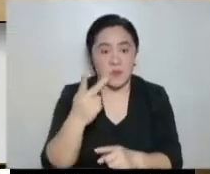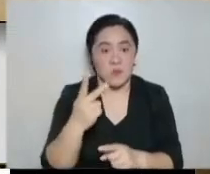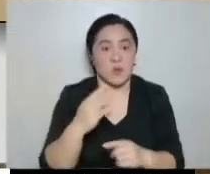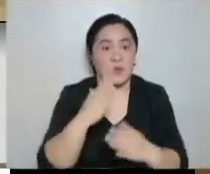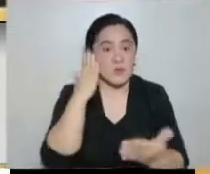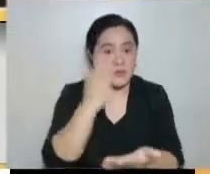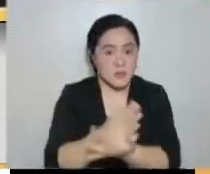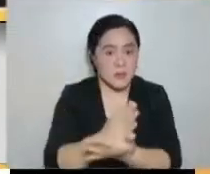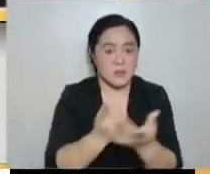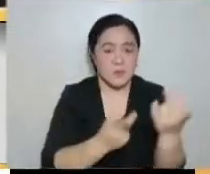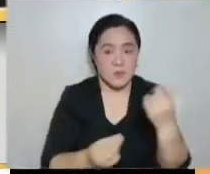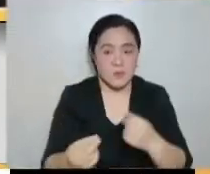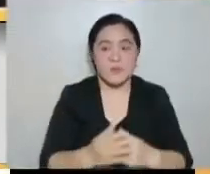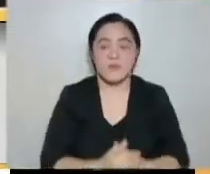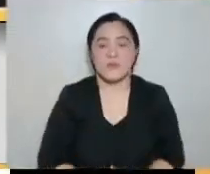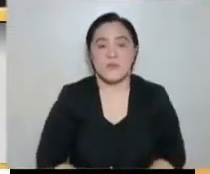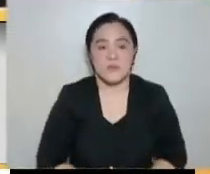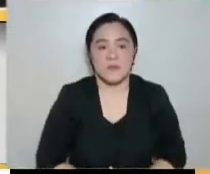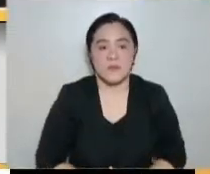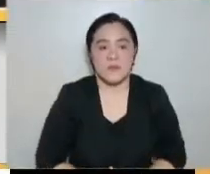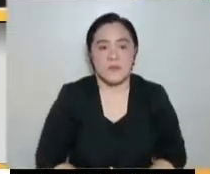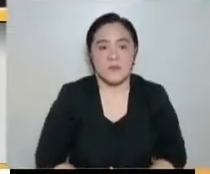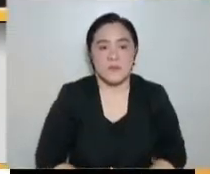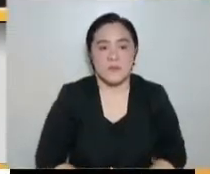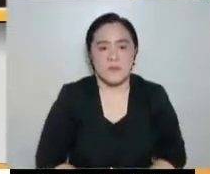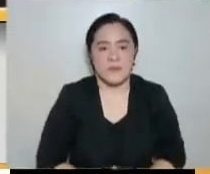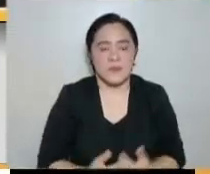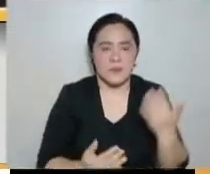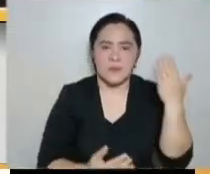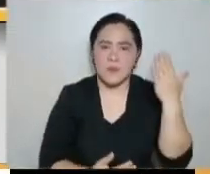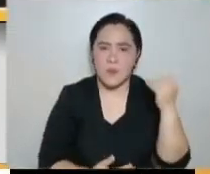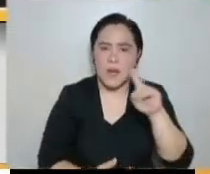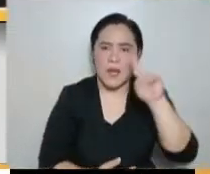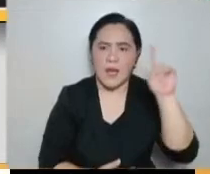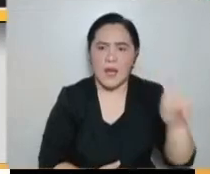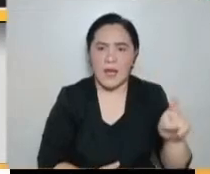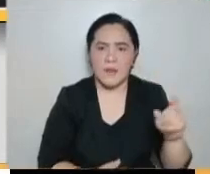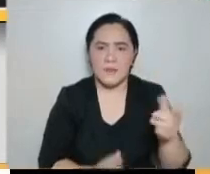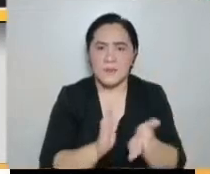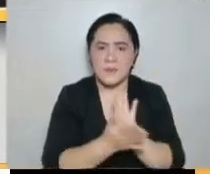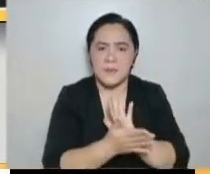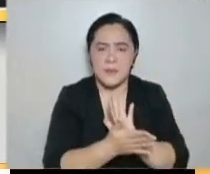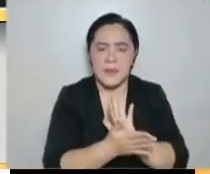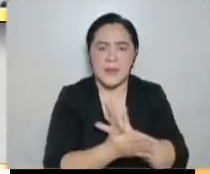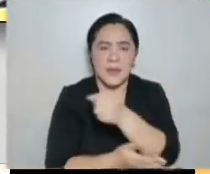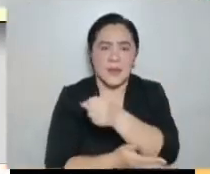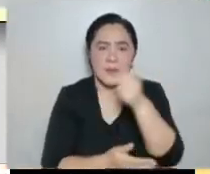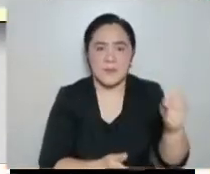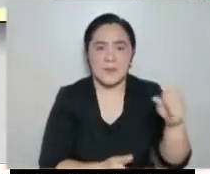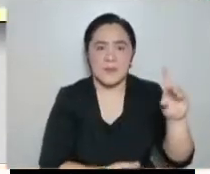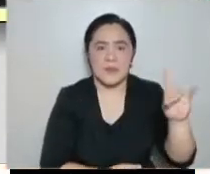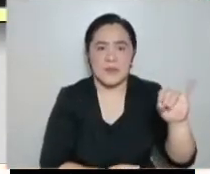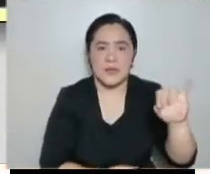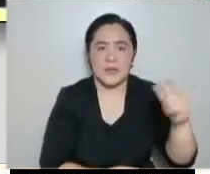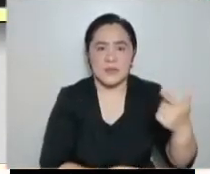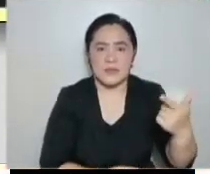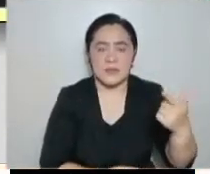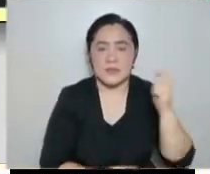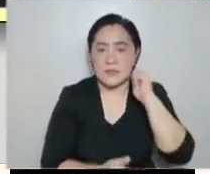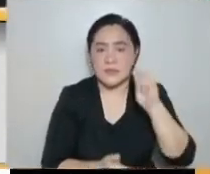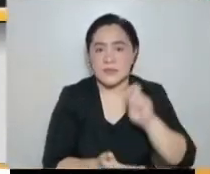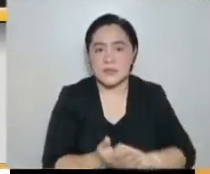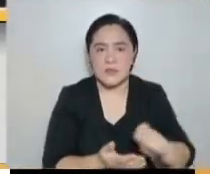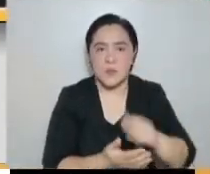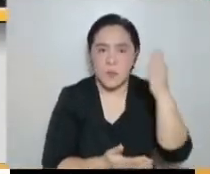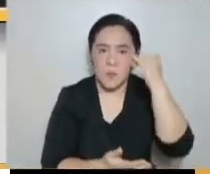Okay, Secretary, may mga nagtatanong din po na bakit kinailangan niyo pa daw kung maging DILG Secretary para magawa ito? Bakit hindi po nung